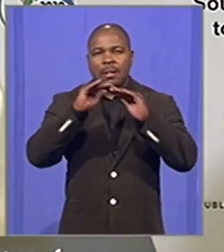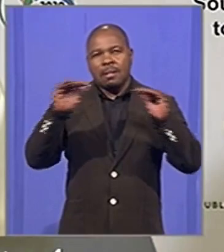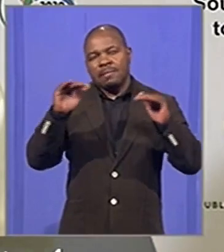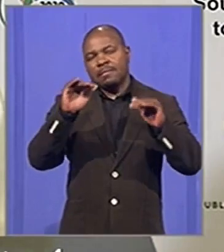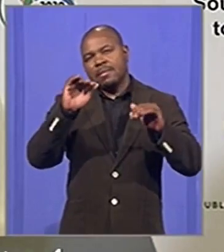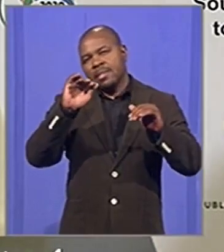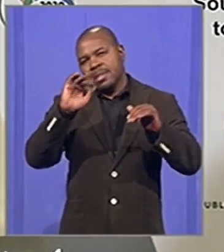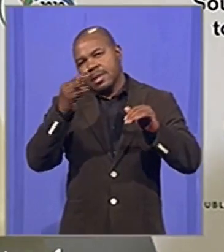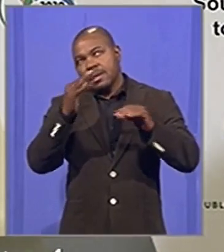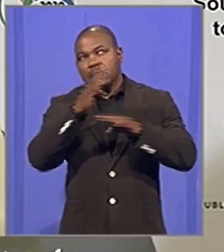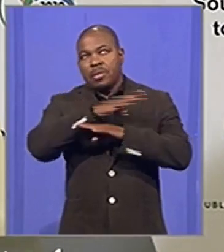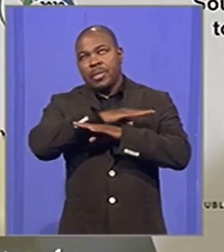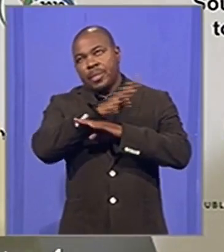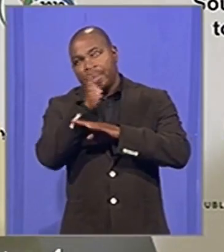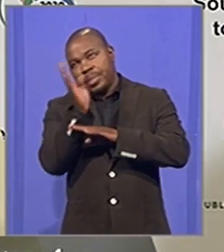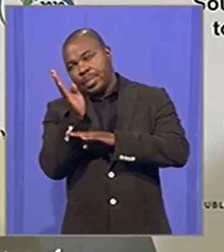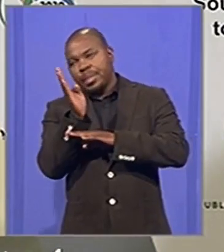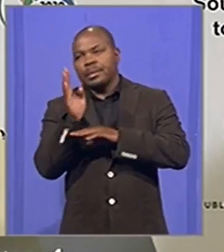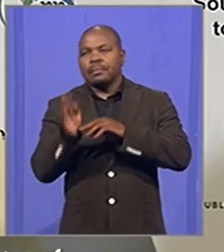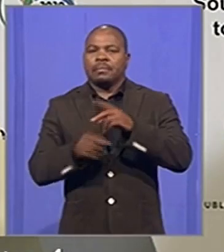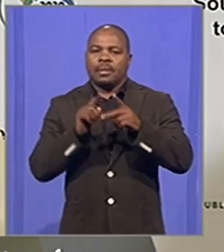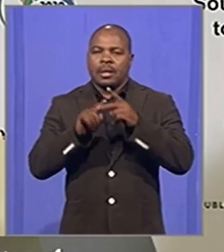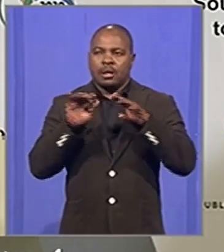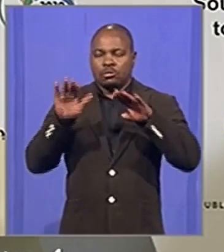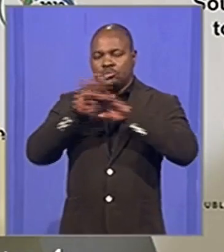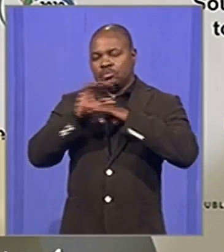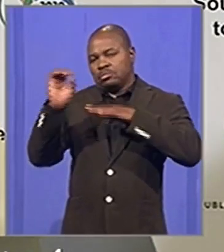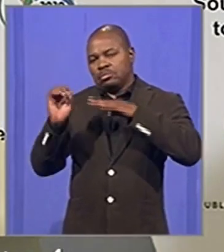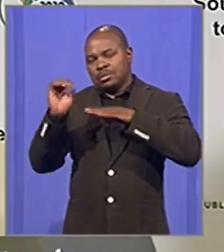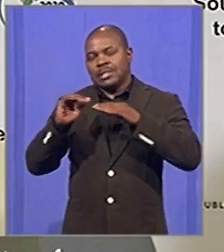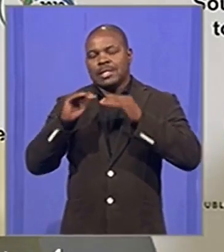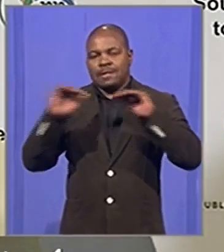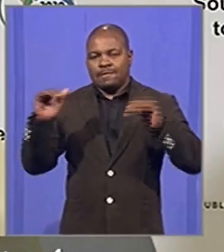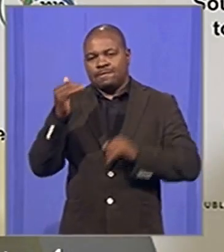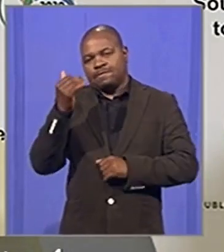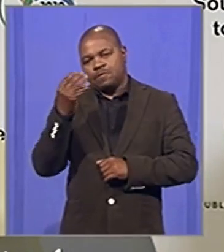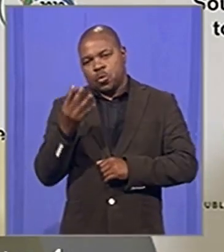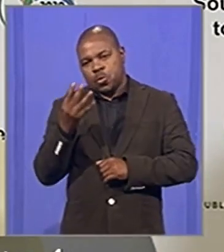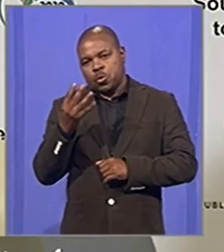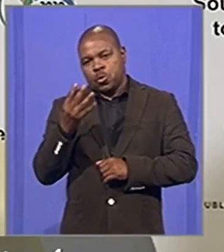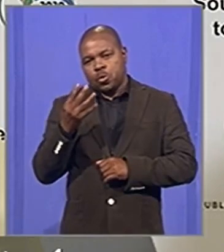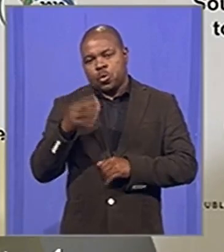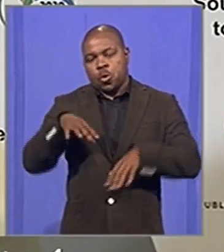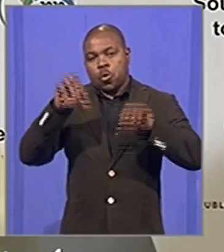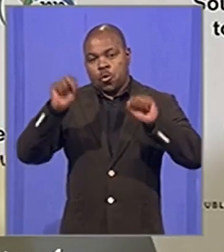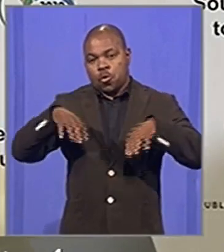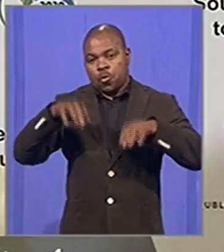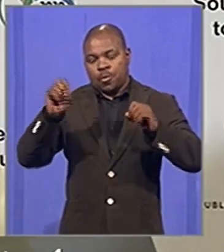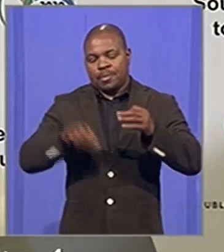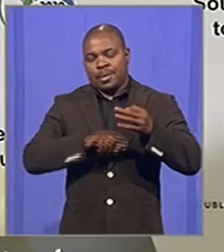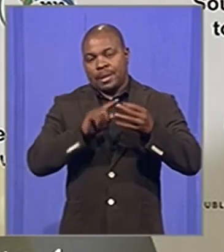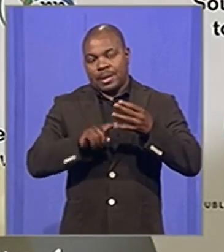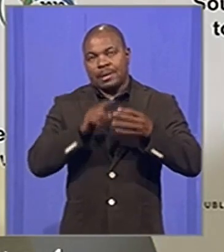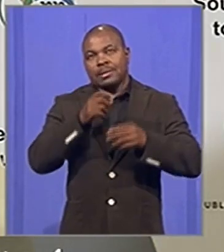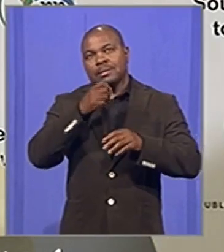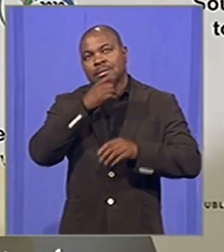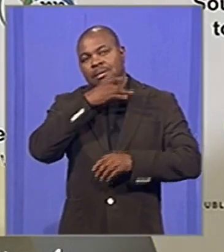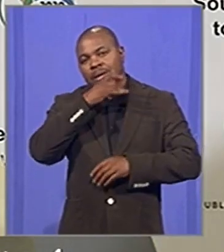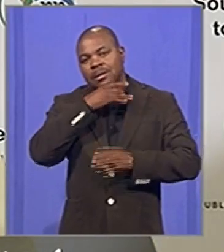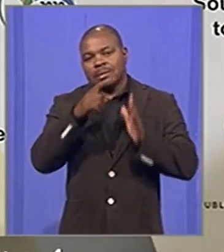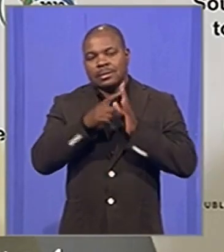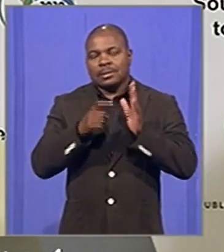3 during the day and then for evening to stages 4, and as we move into Saturday the